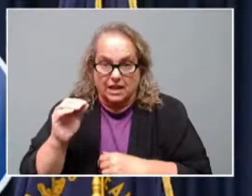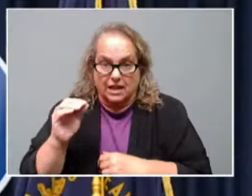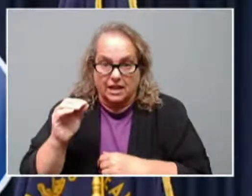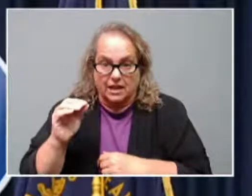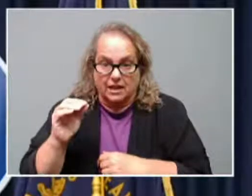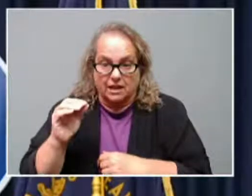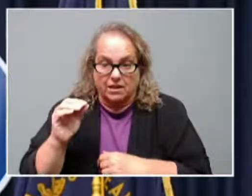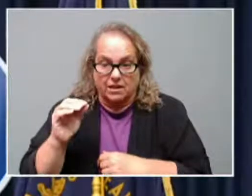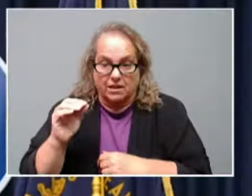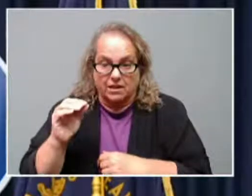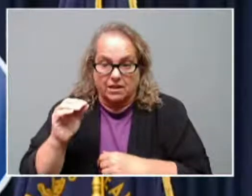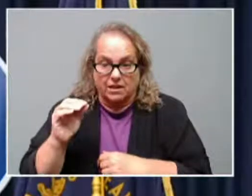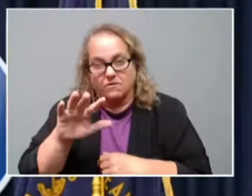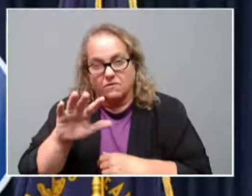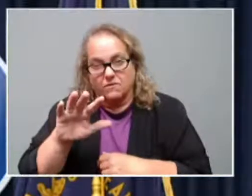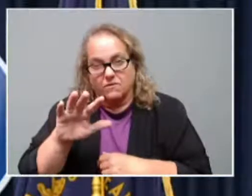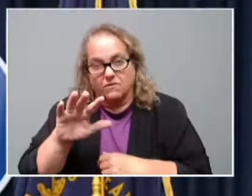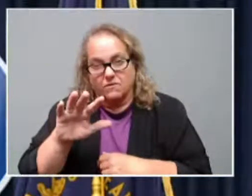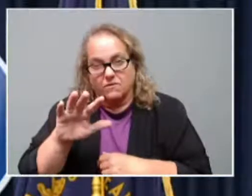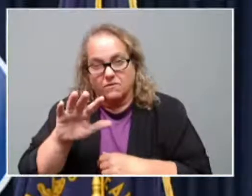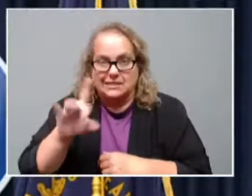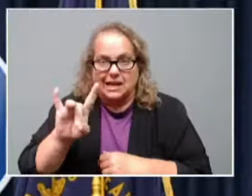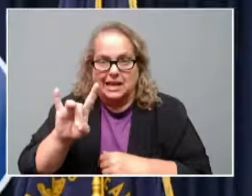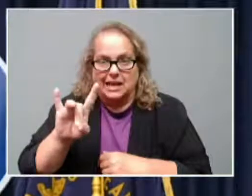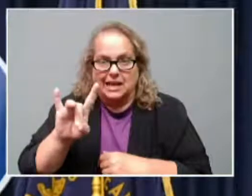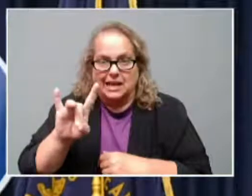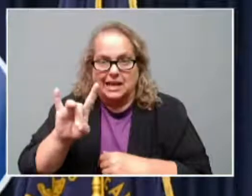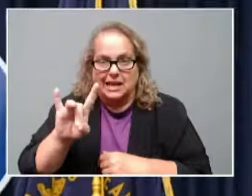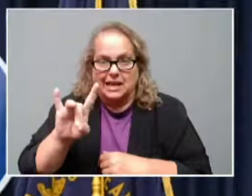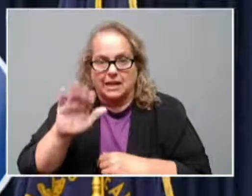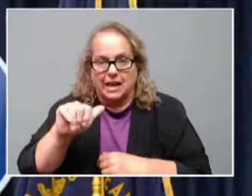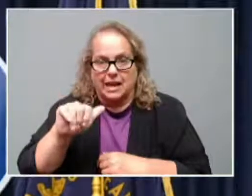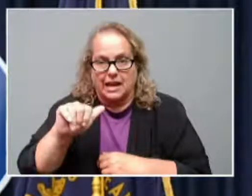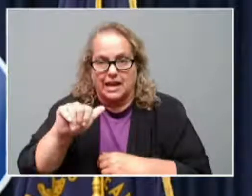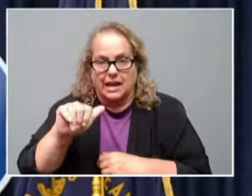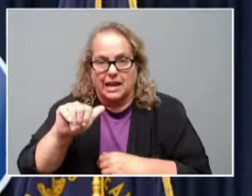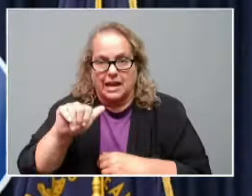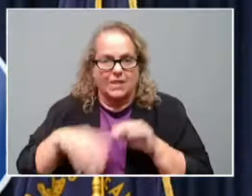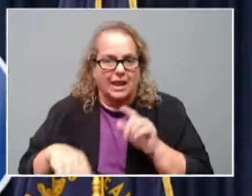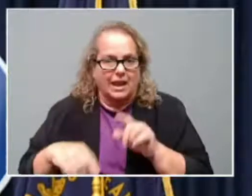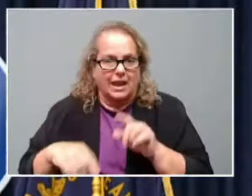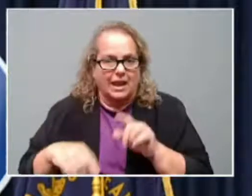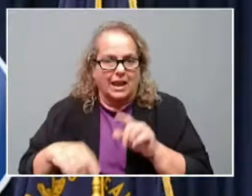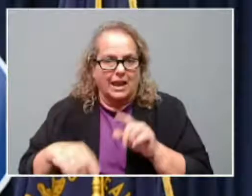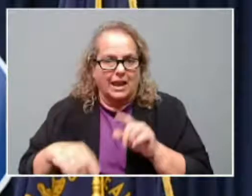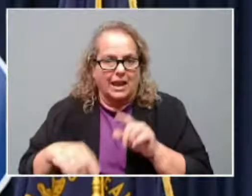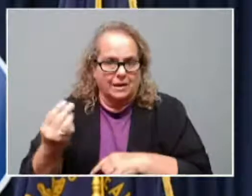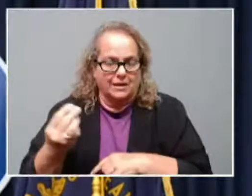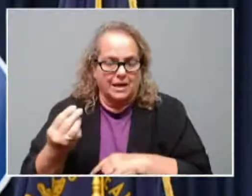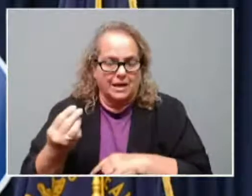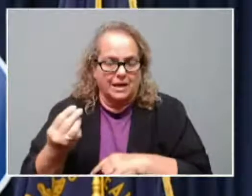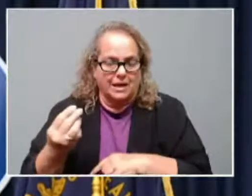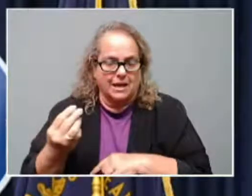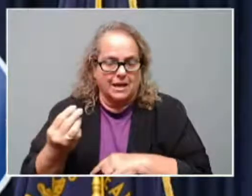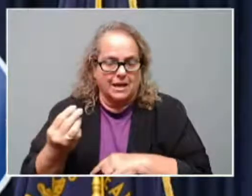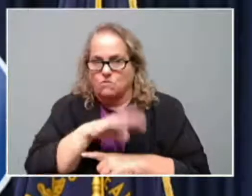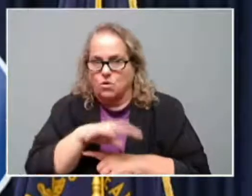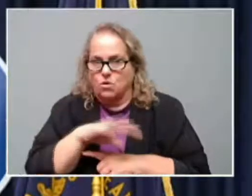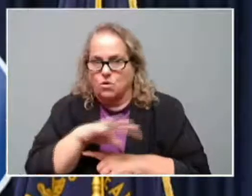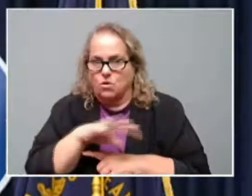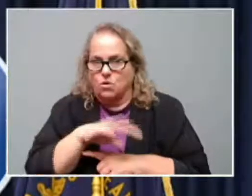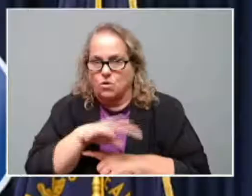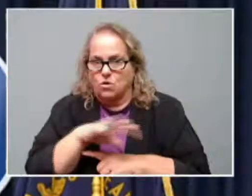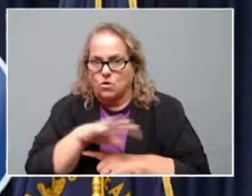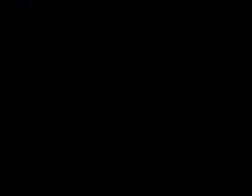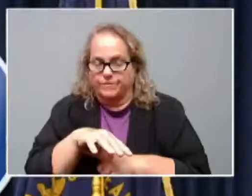plus 568 reported cases, more than last Monday at 544. So